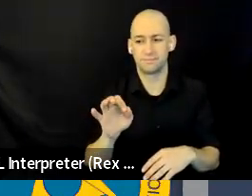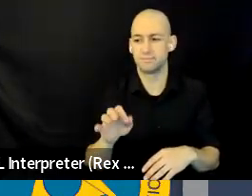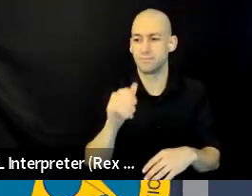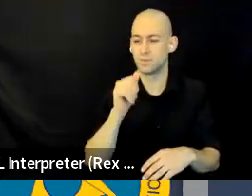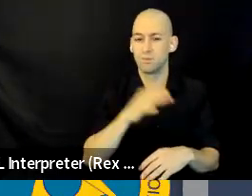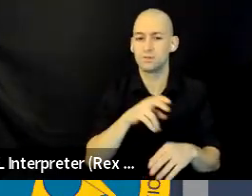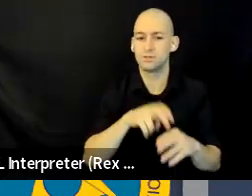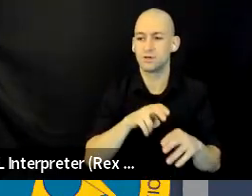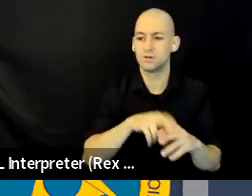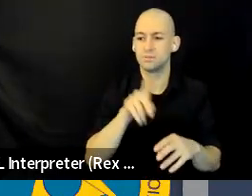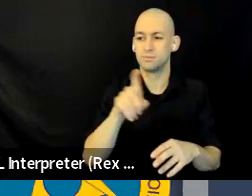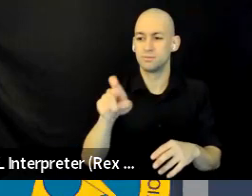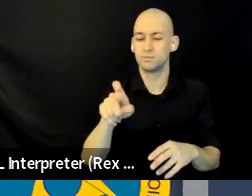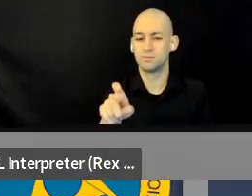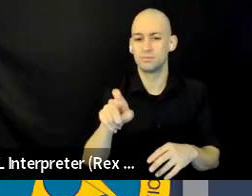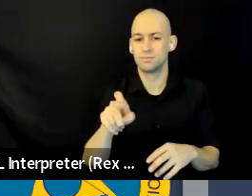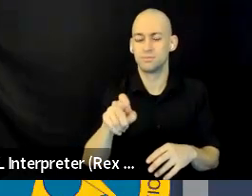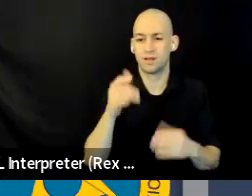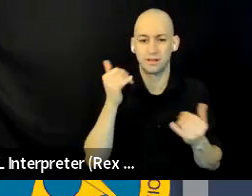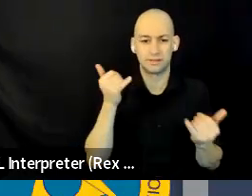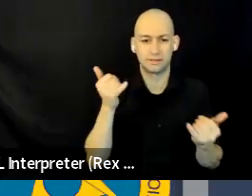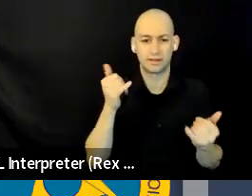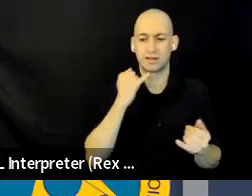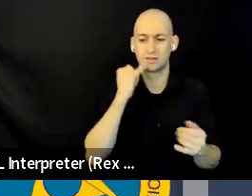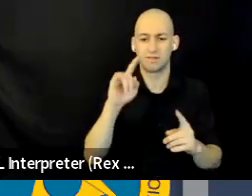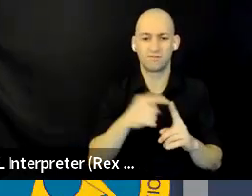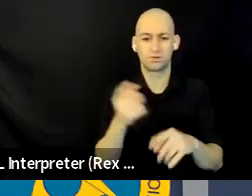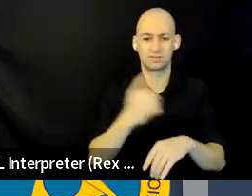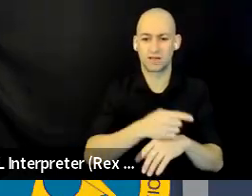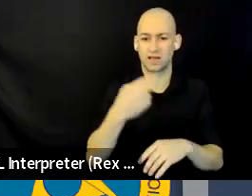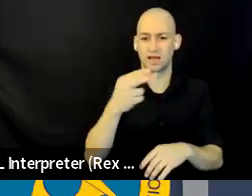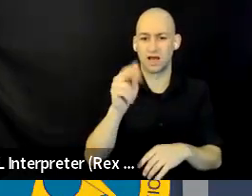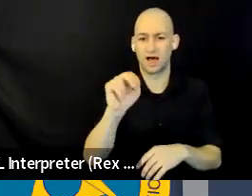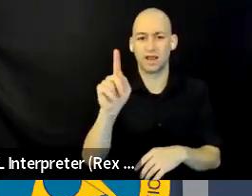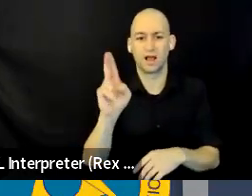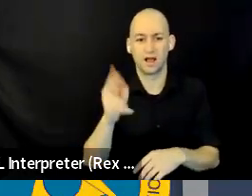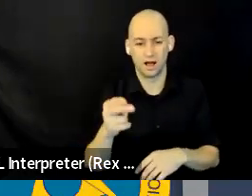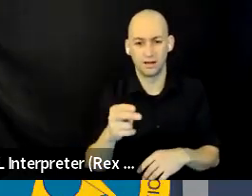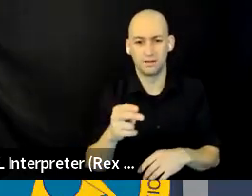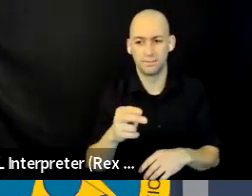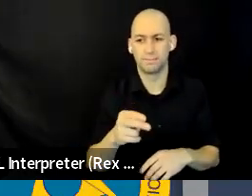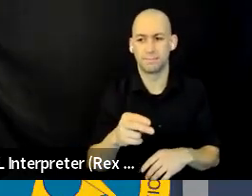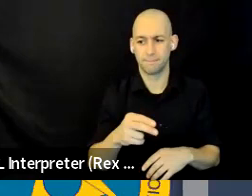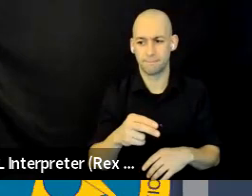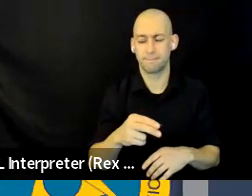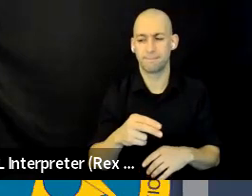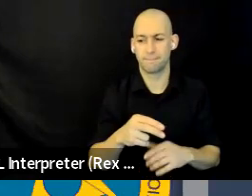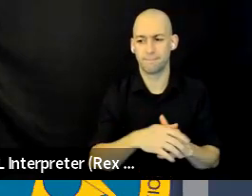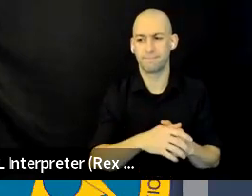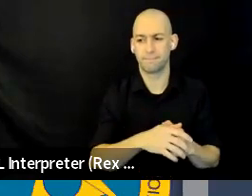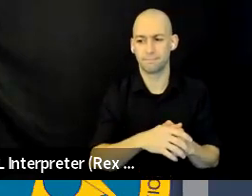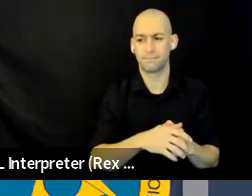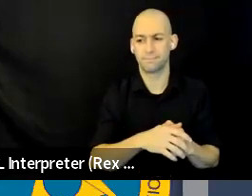yes. It's also this evening starts the first day of Hanukkah. Ah, okay. Hanukkah. Of Hanukkah.